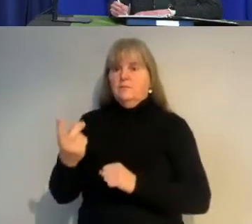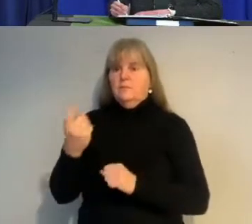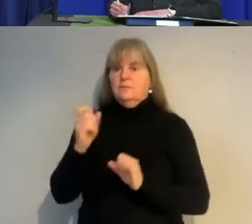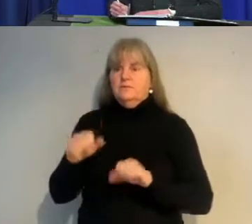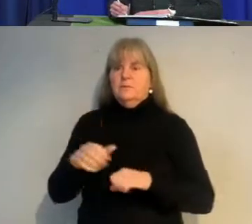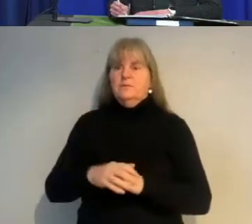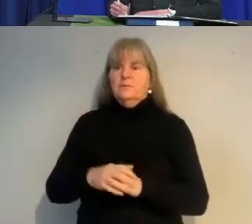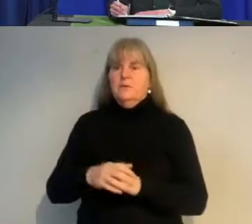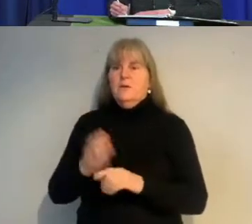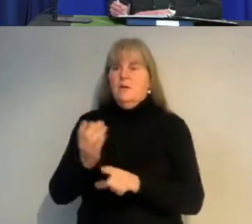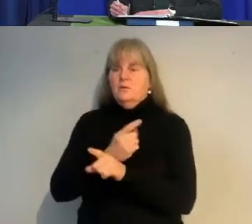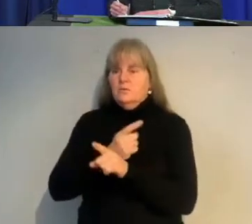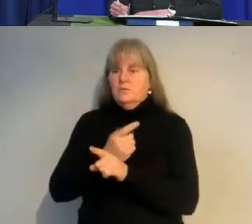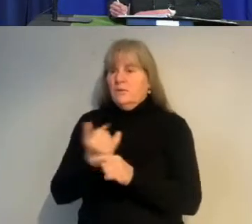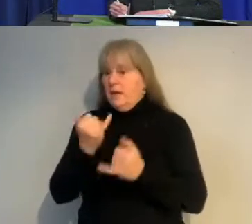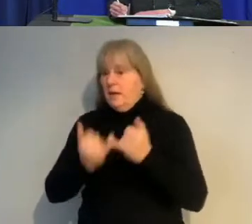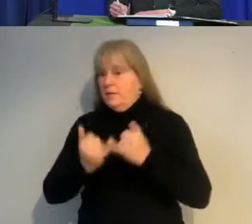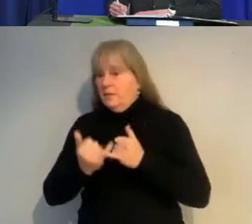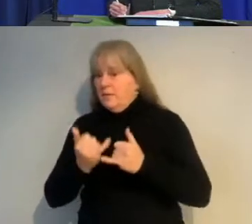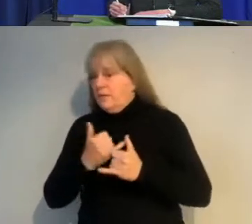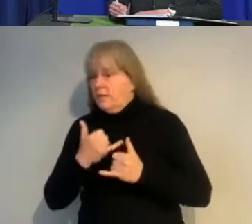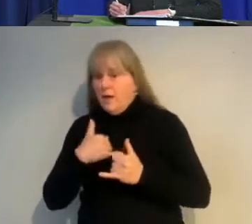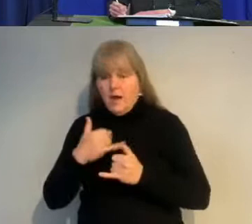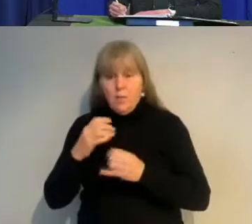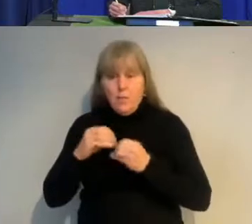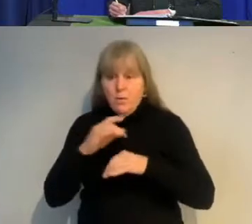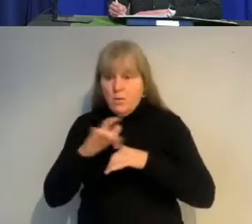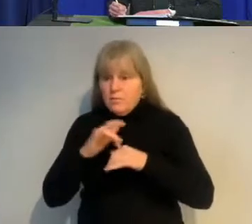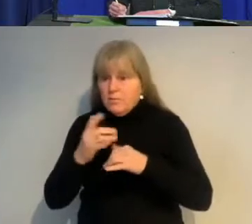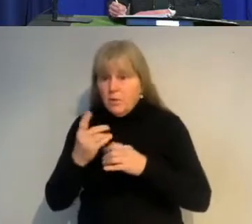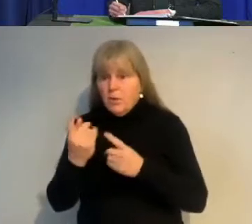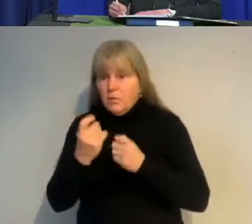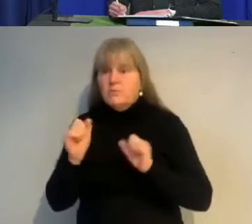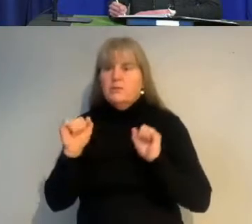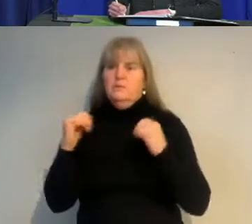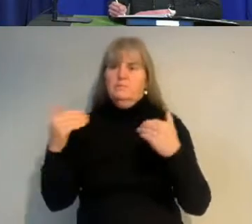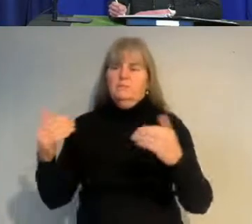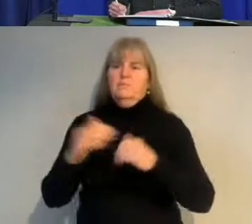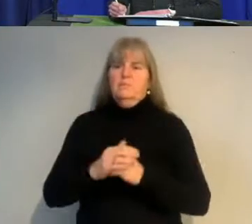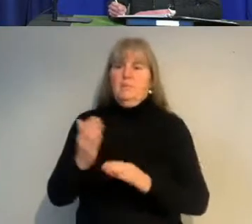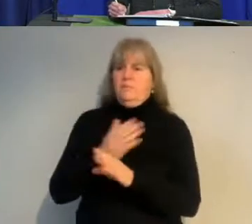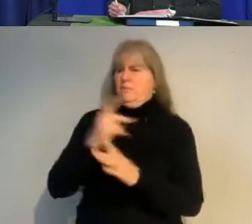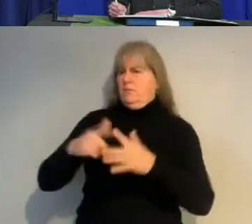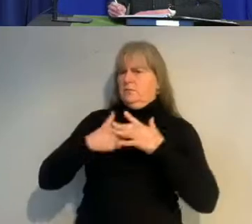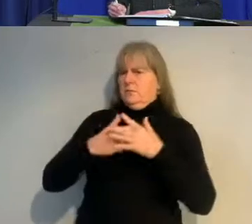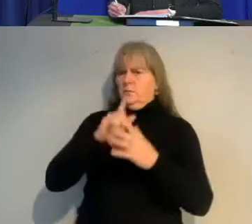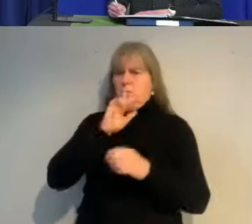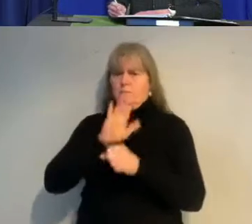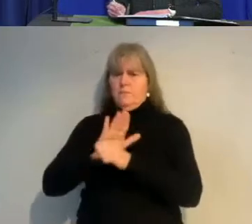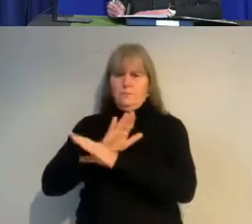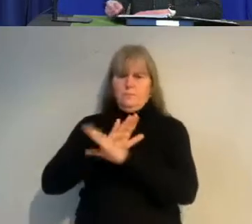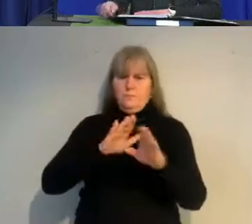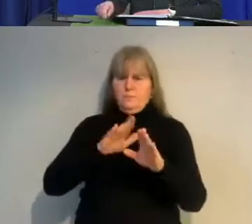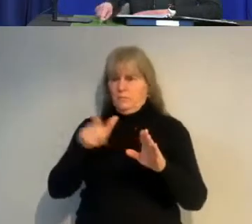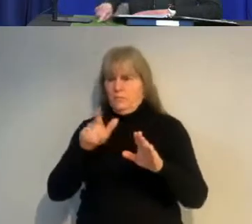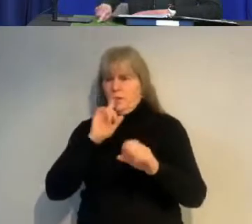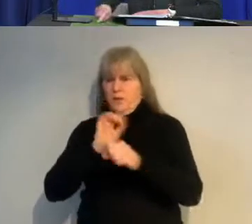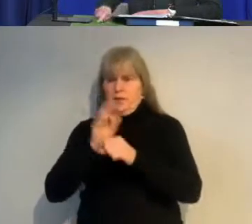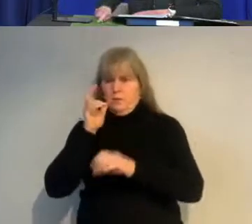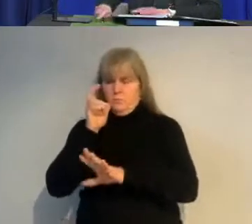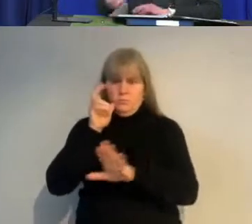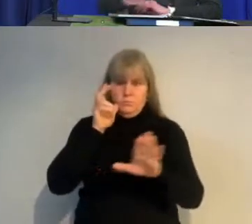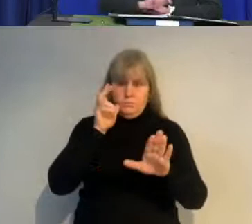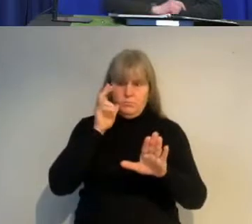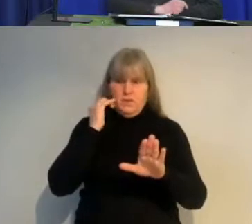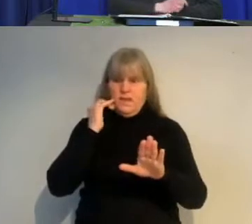circle back at the end for another round of questions. Before we begin with our speakers, I would like to verify that everyone can hear us. If any of the reporters